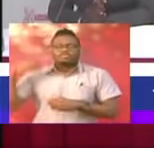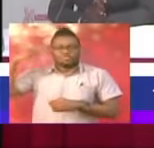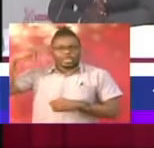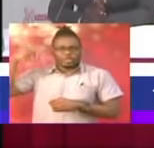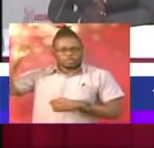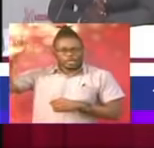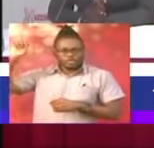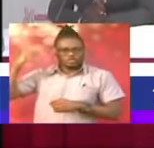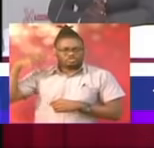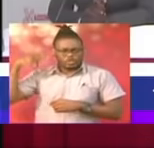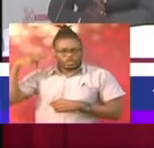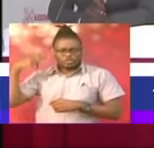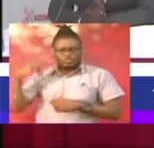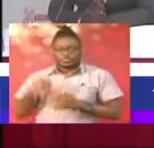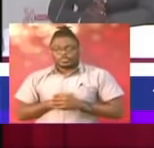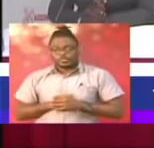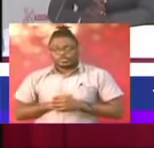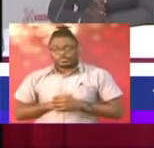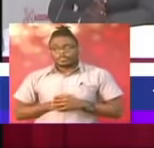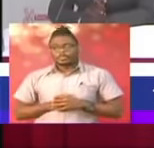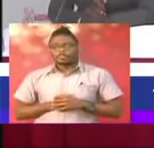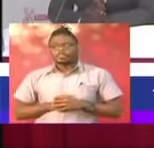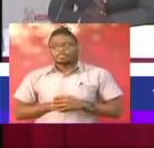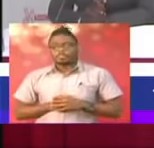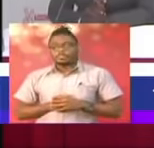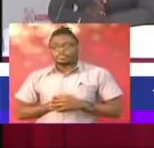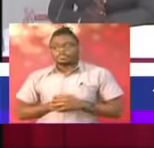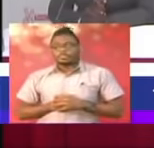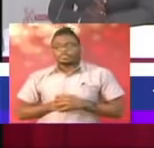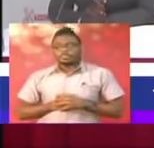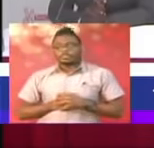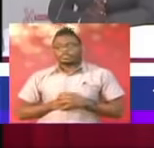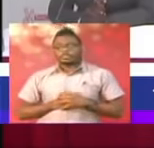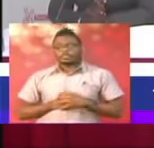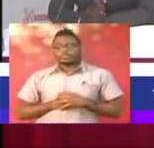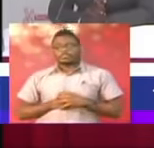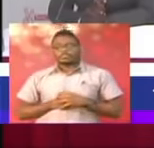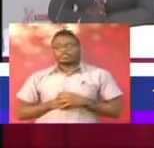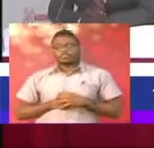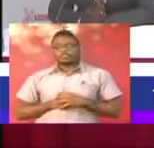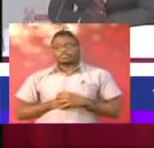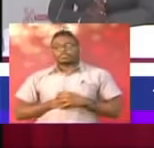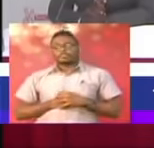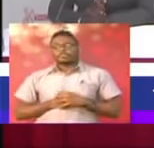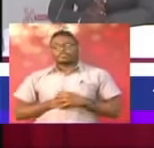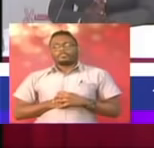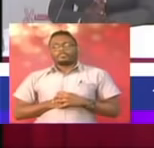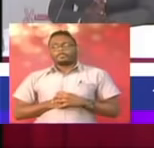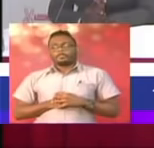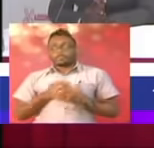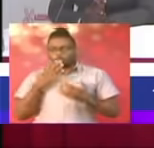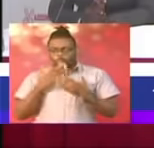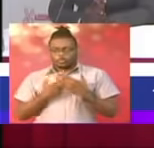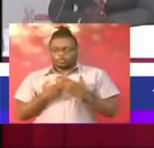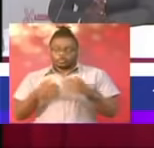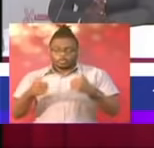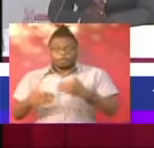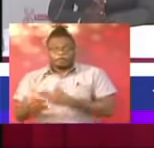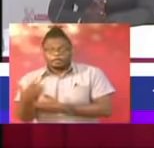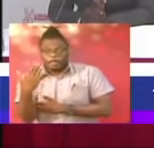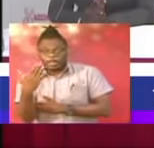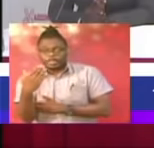questions. Hi, good morning. Clayton Clark, Radio Tamron. My first